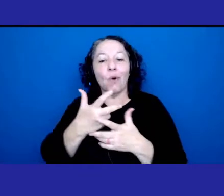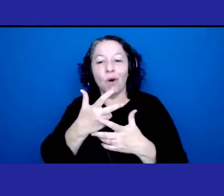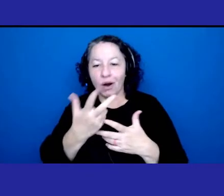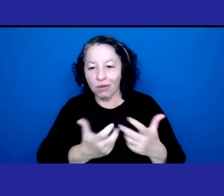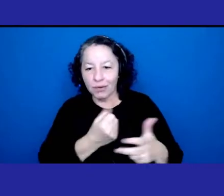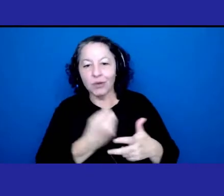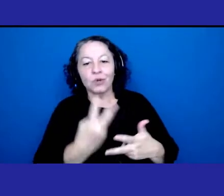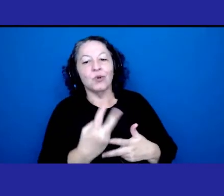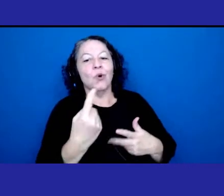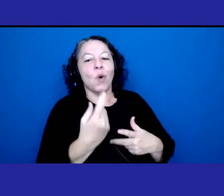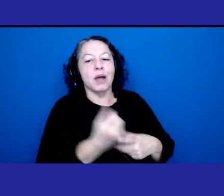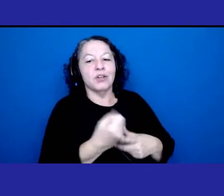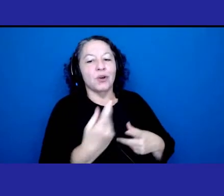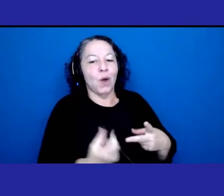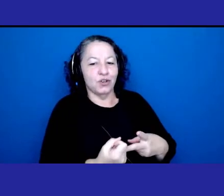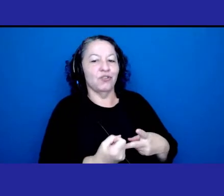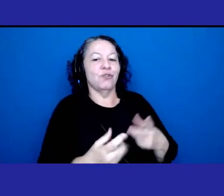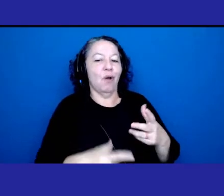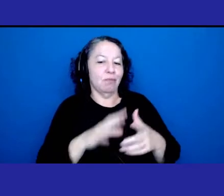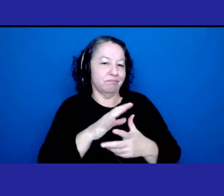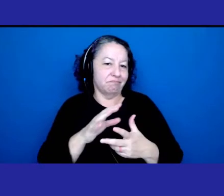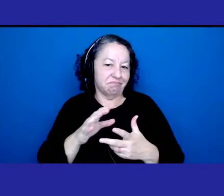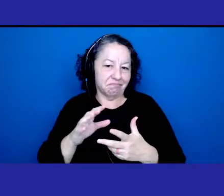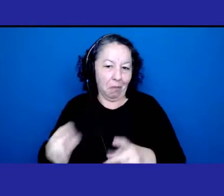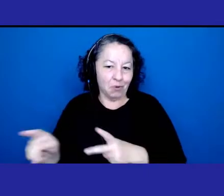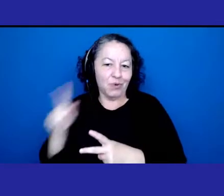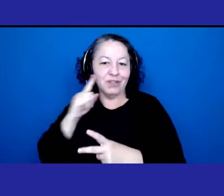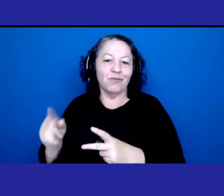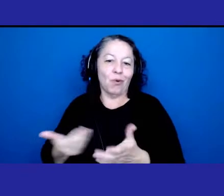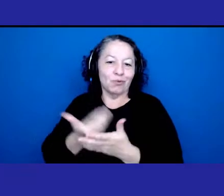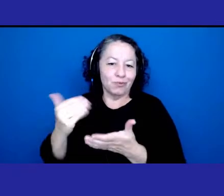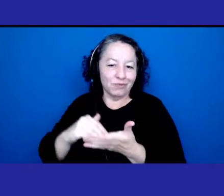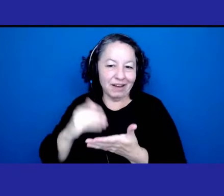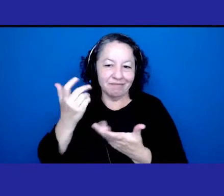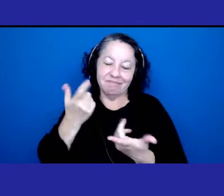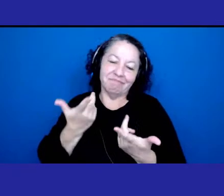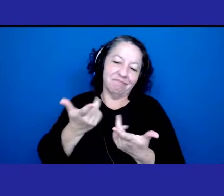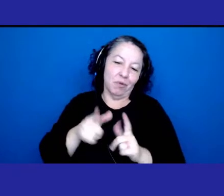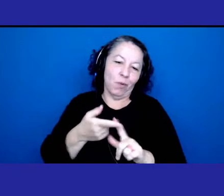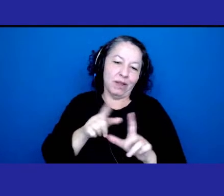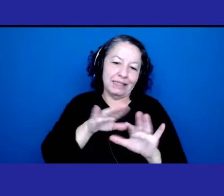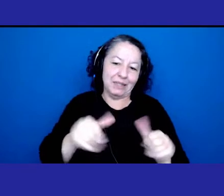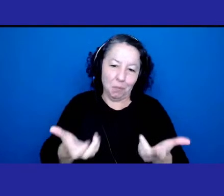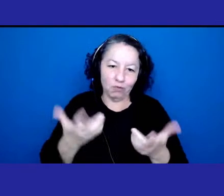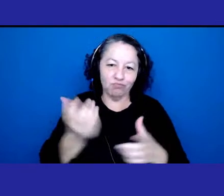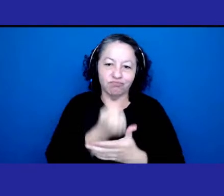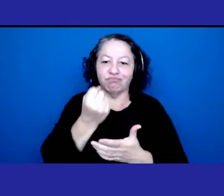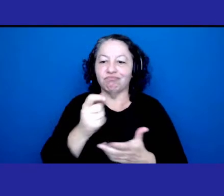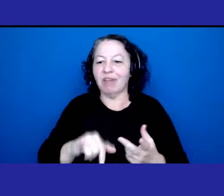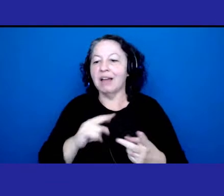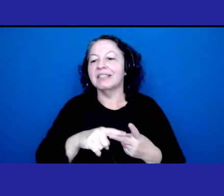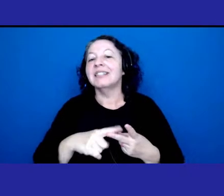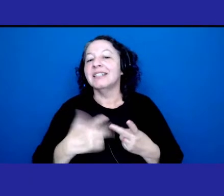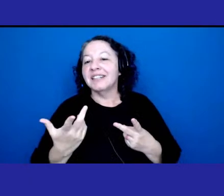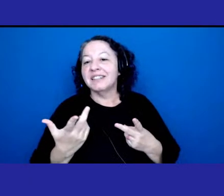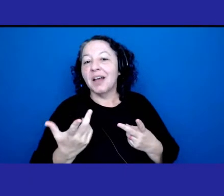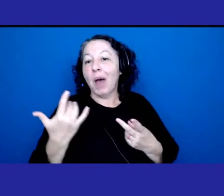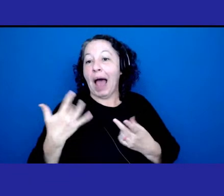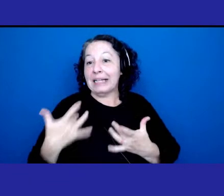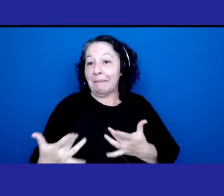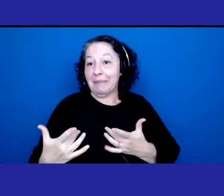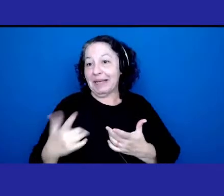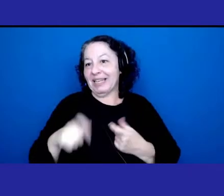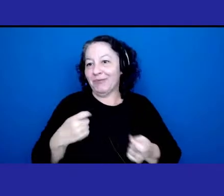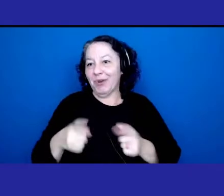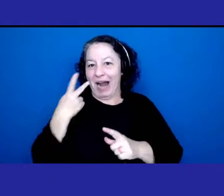at the discretion of the system. With that, I'll turn to Chris. Dr. Long. So what we're looking to do here. So in order